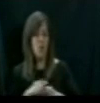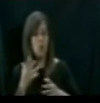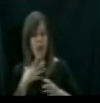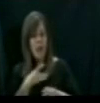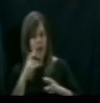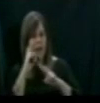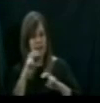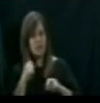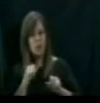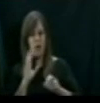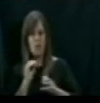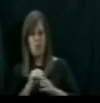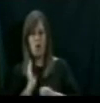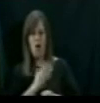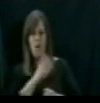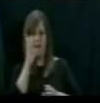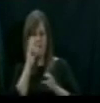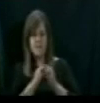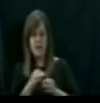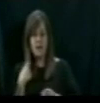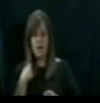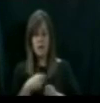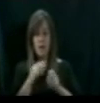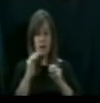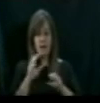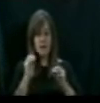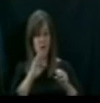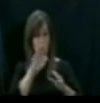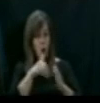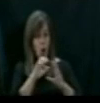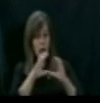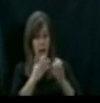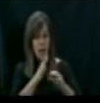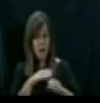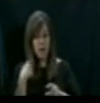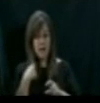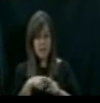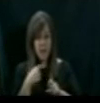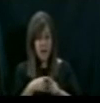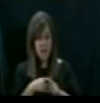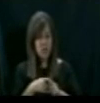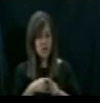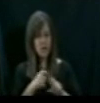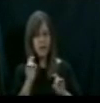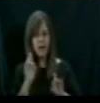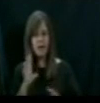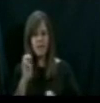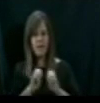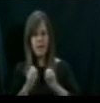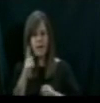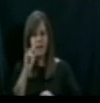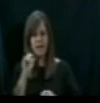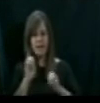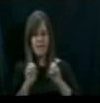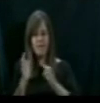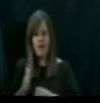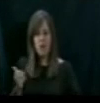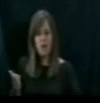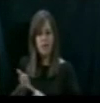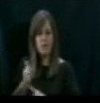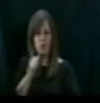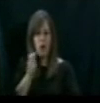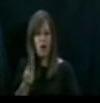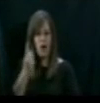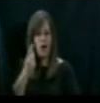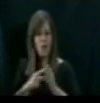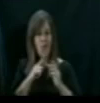faith in. When a Spanish teacher teaches the entire class in Spanish and gets a terrible evaluation because the evaluator couldn't understand